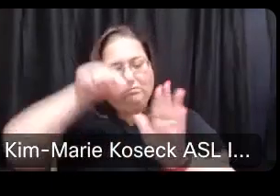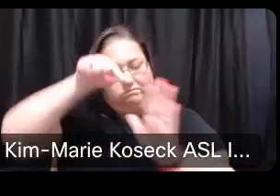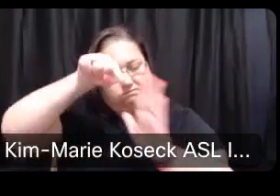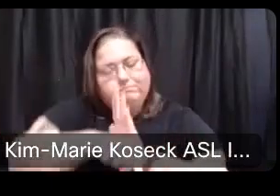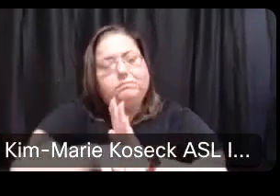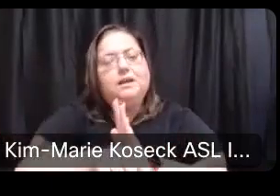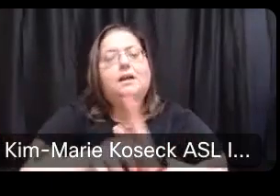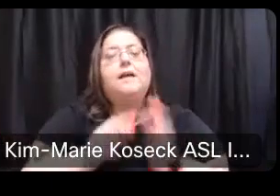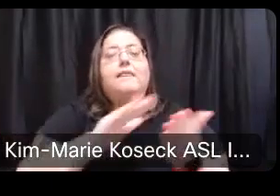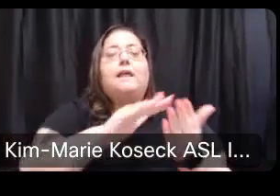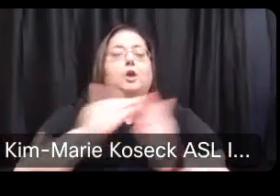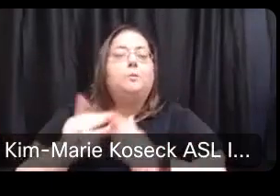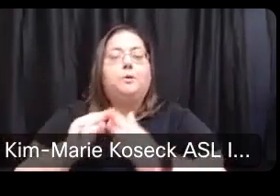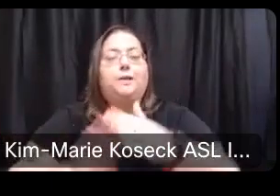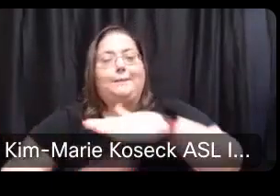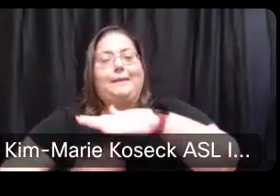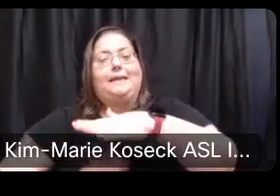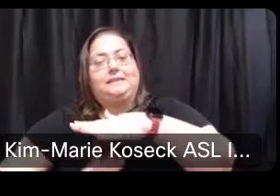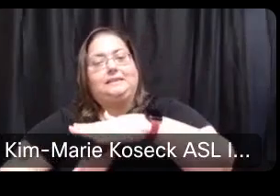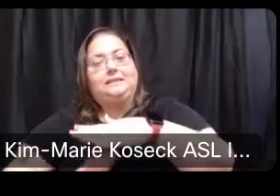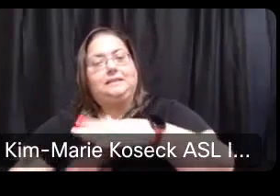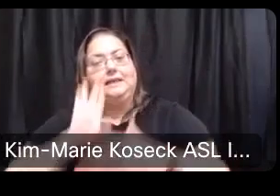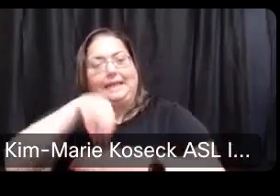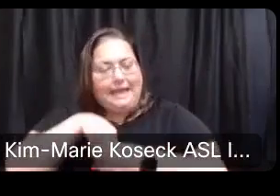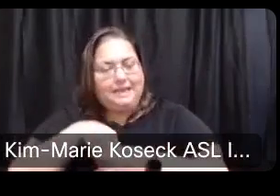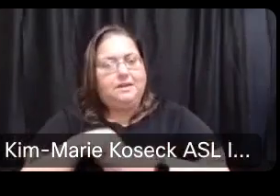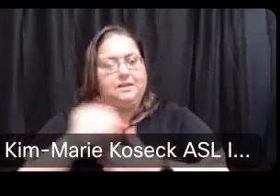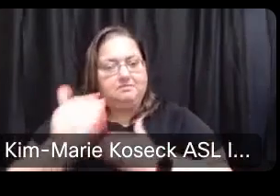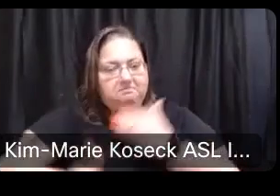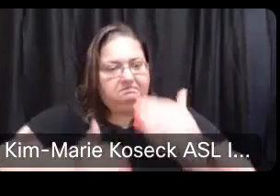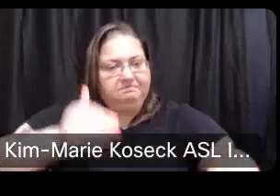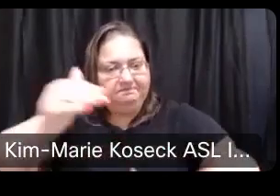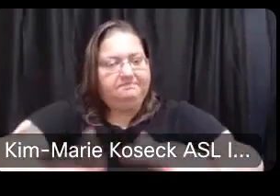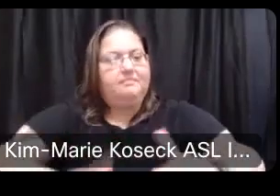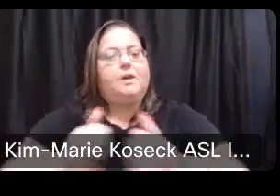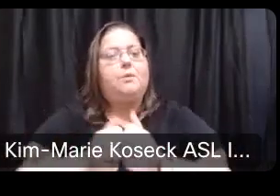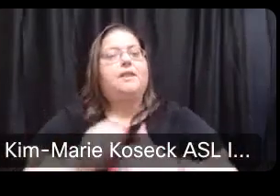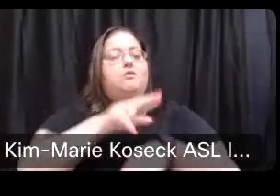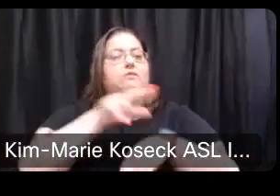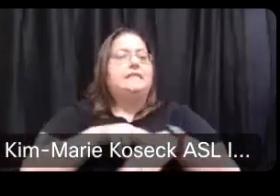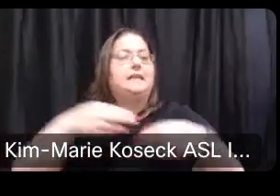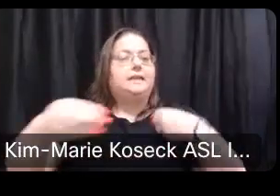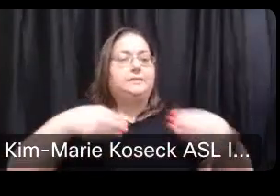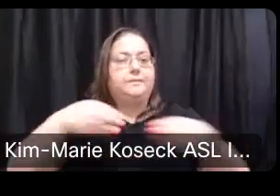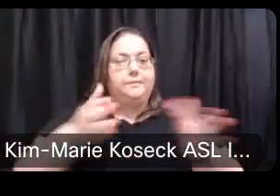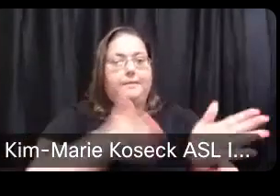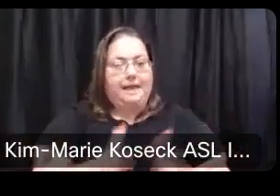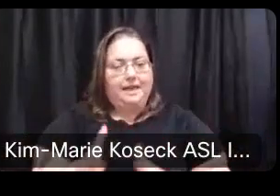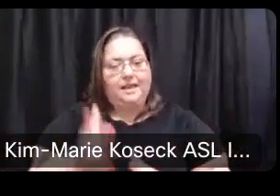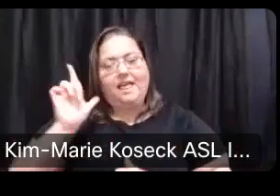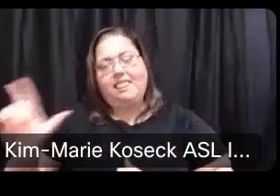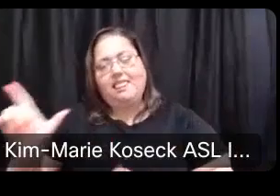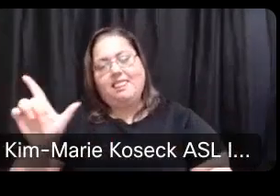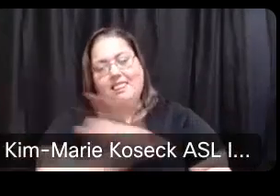the community-based engagement steps involved with resilience planning. And so on the left side, you can see